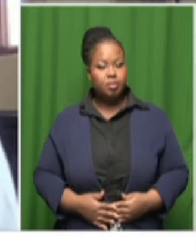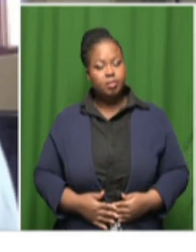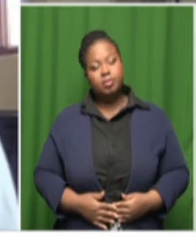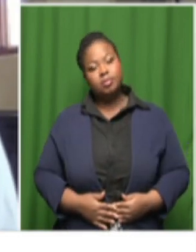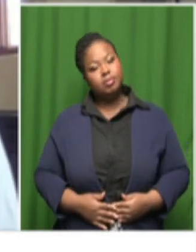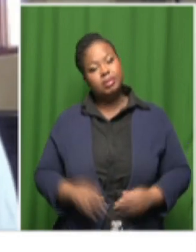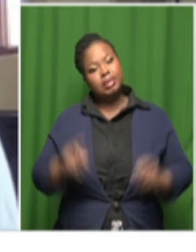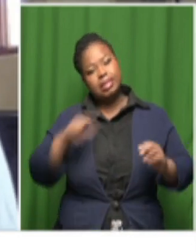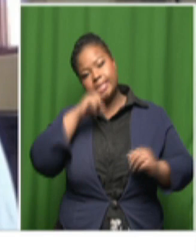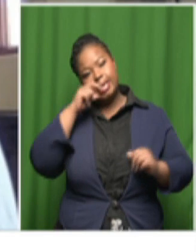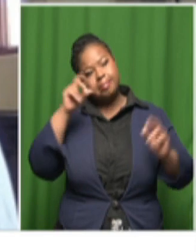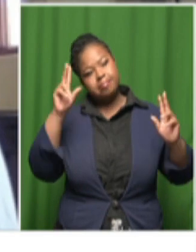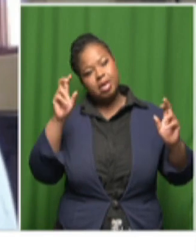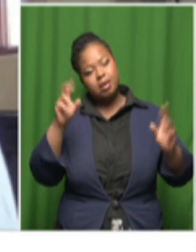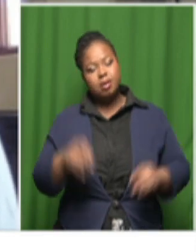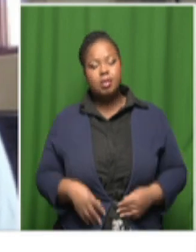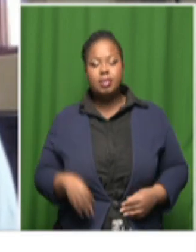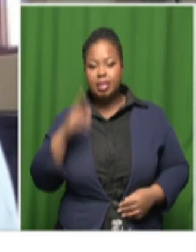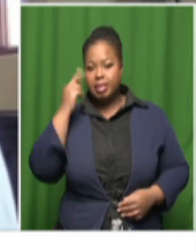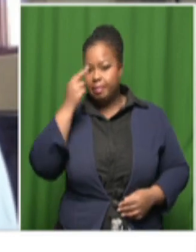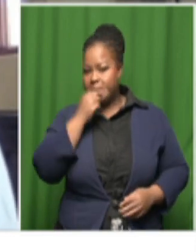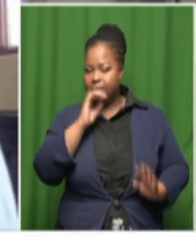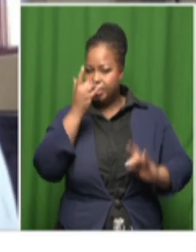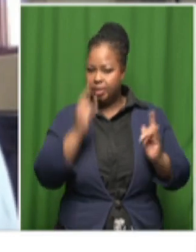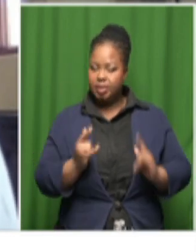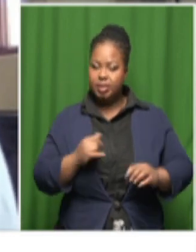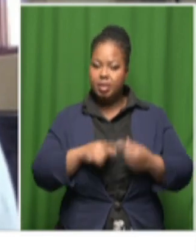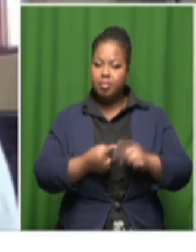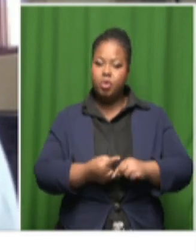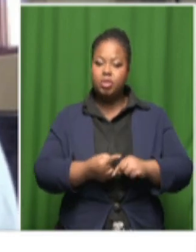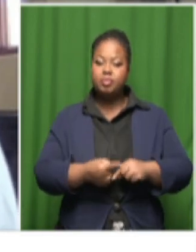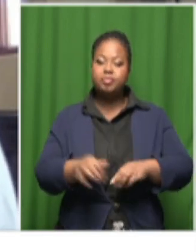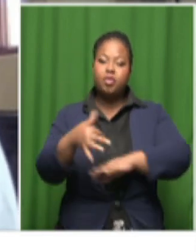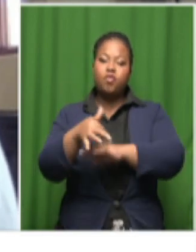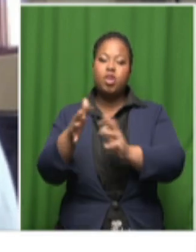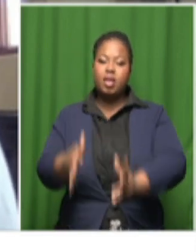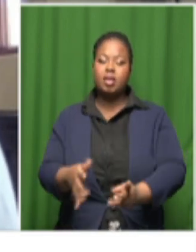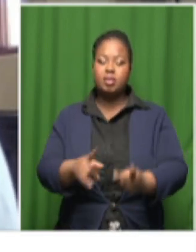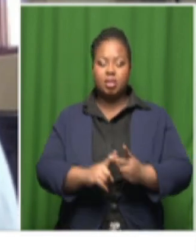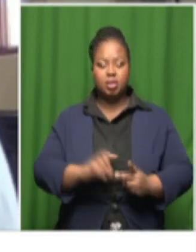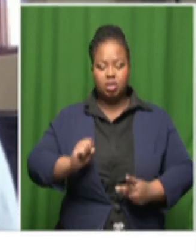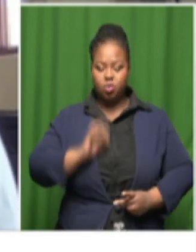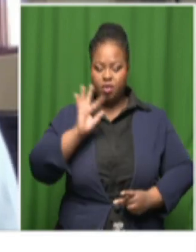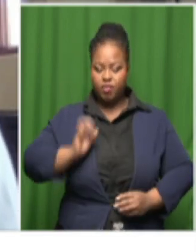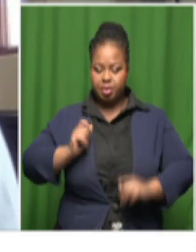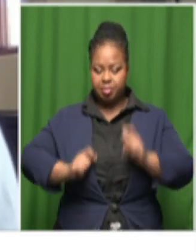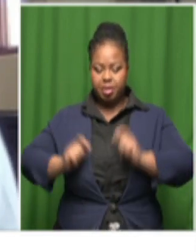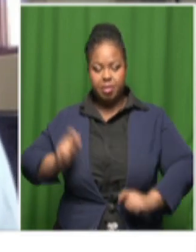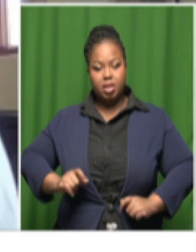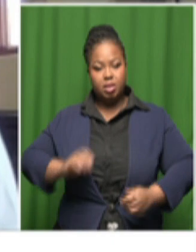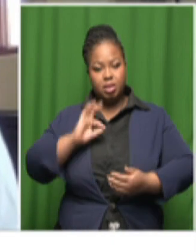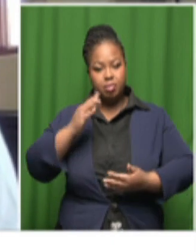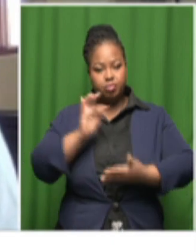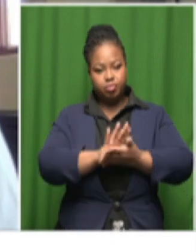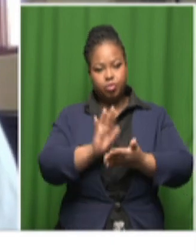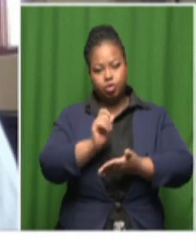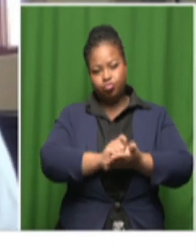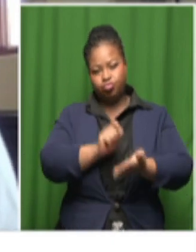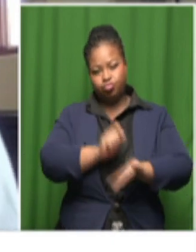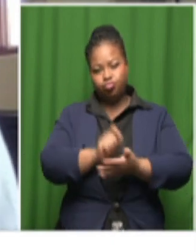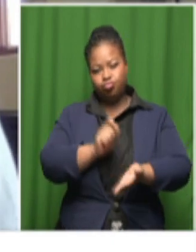Blinded City, as I said, the book is about both South Africans and foreign nationals. And some of the stories I tell through the book are also